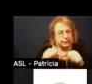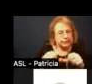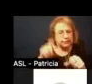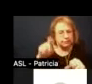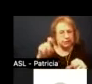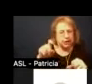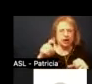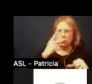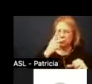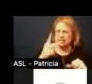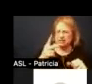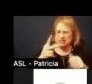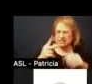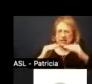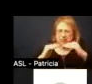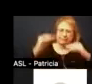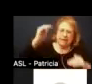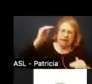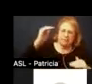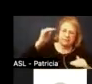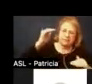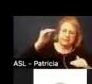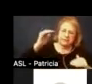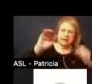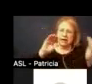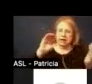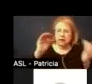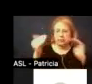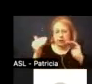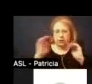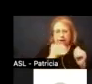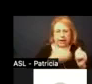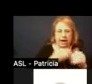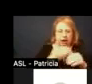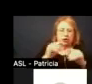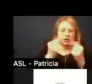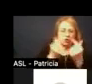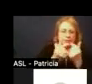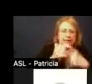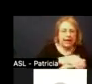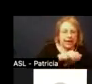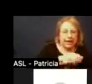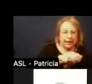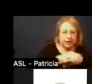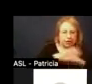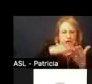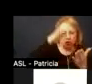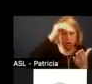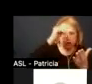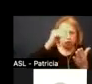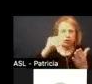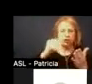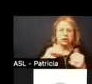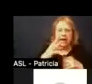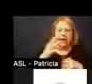gaps in the overall comparison between uh some of our groups for example english learner um compared to non-english